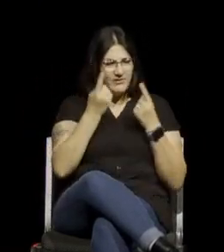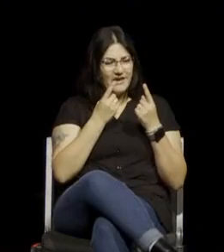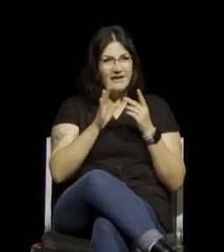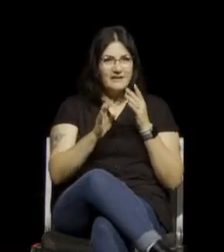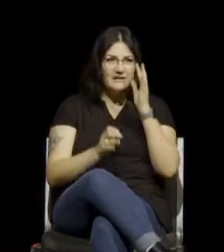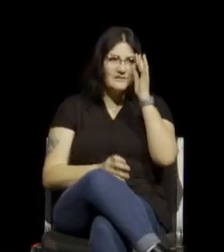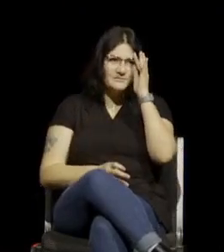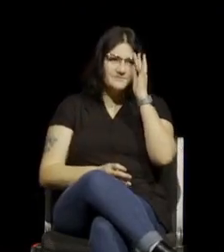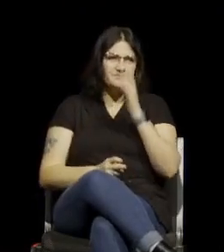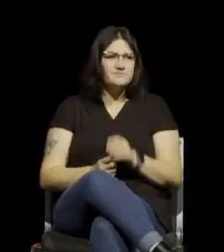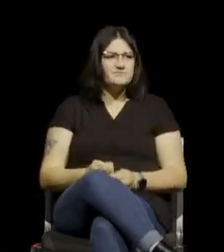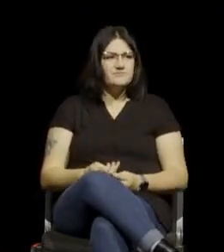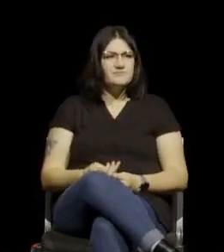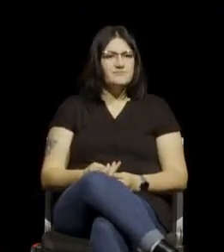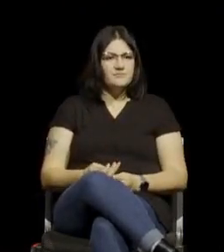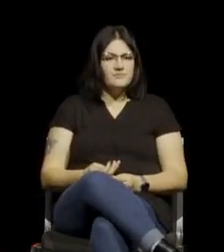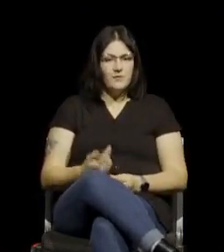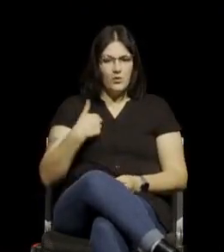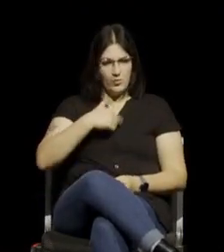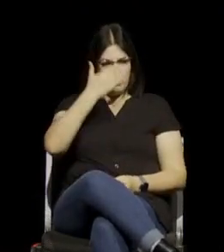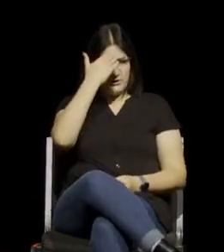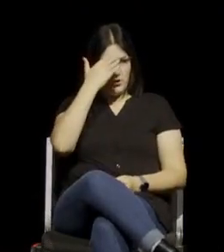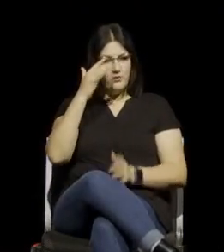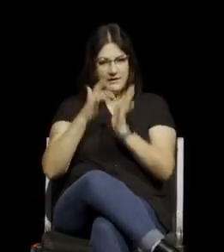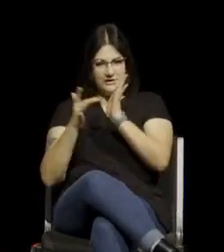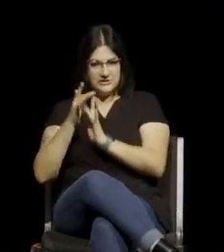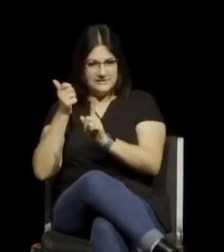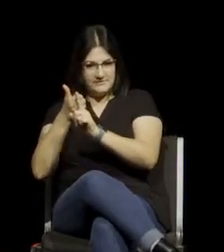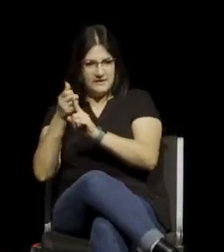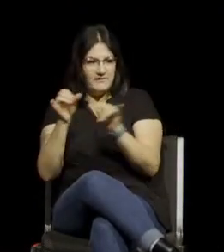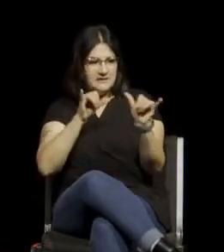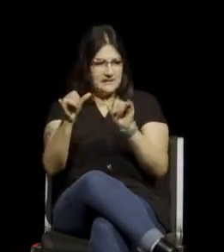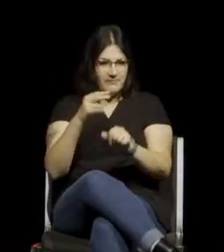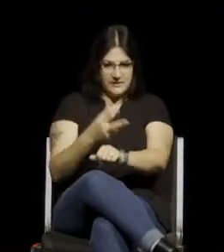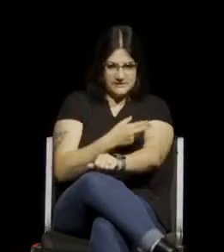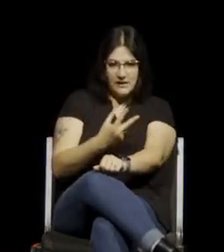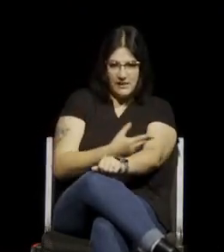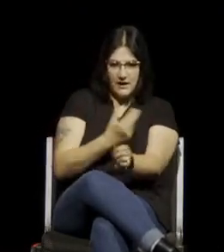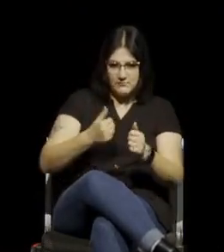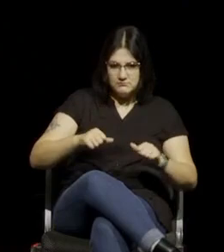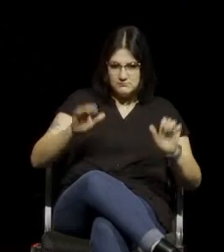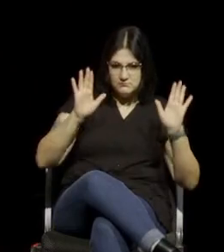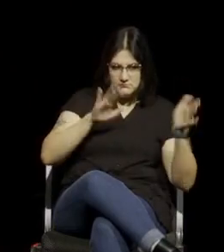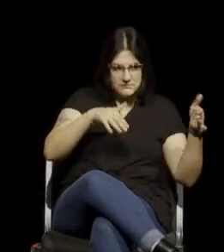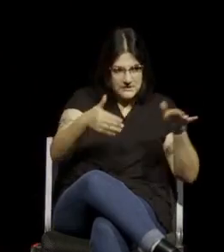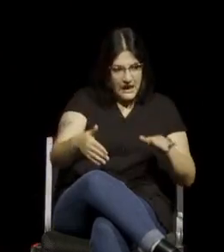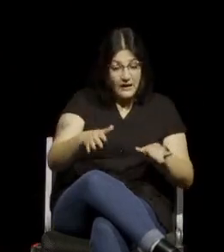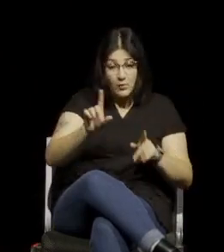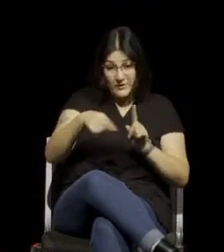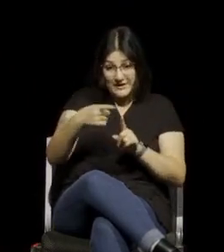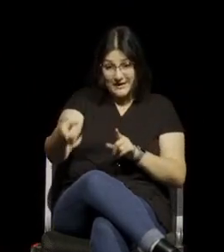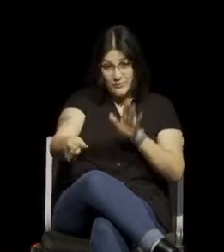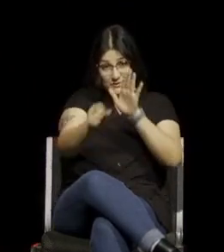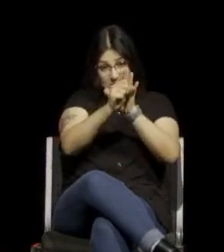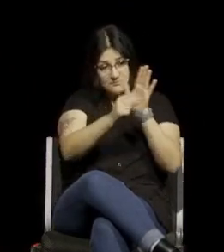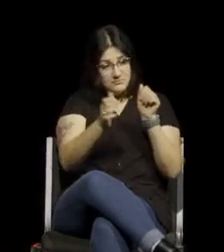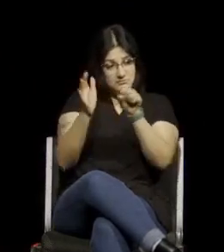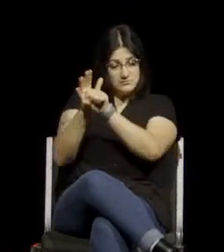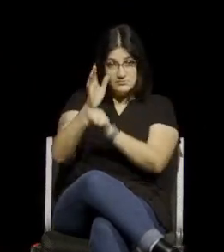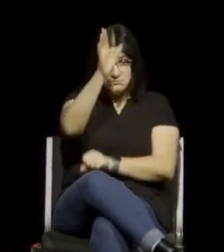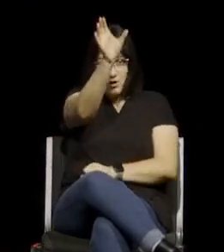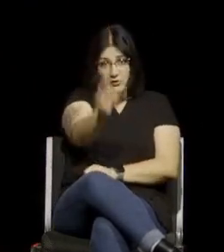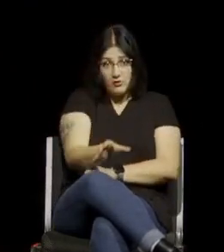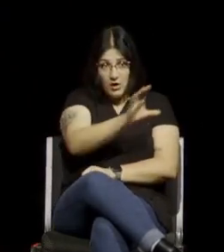way, we know that Jesus is the sacrificial lamb. His death on the cross did something incredible. In the